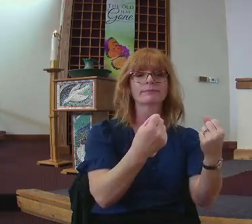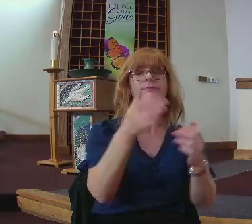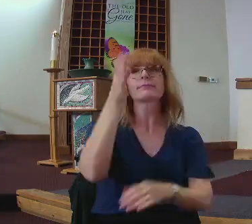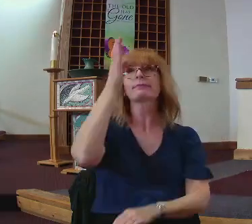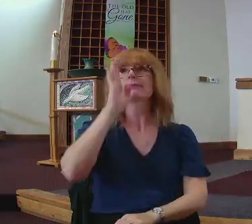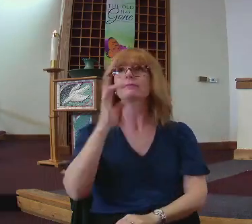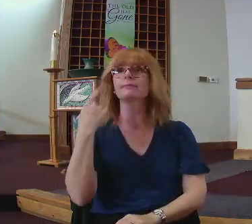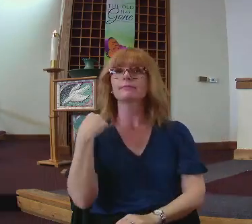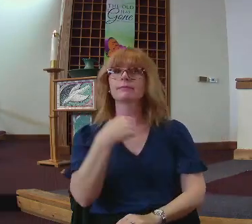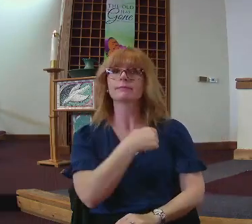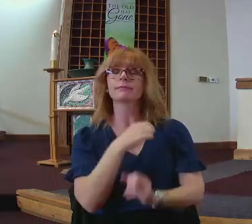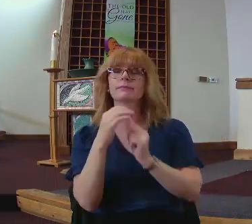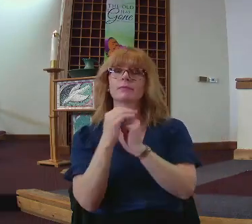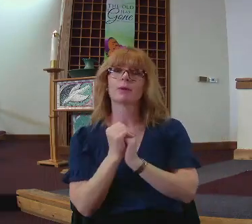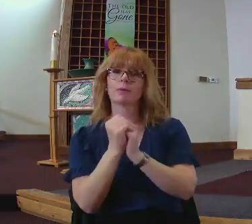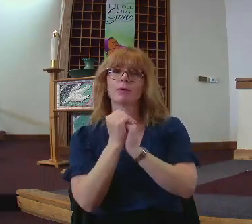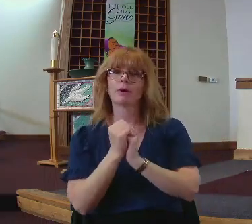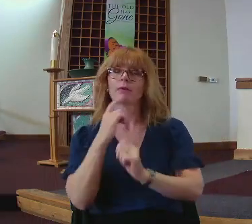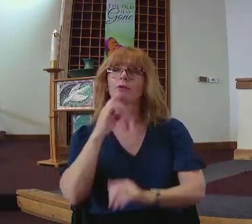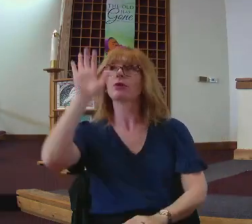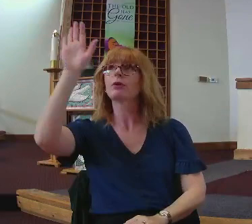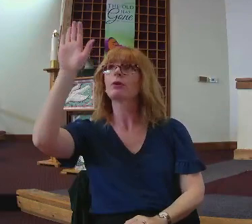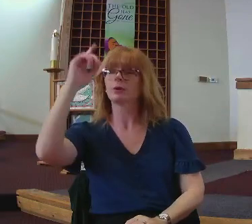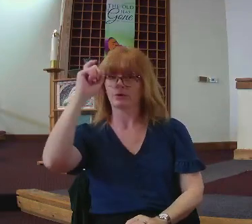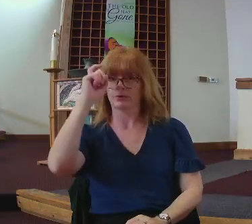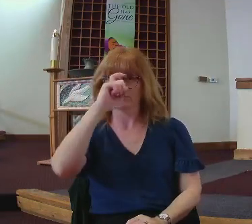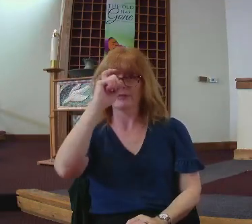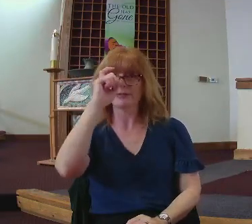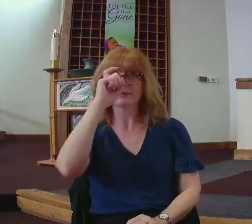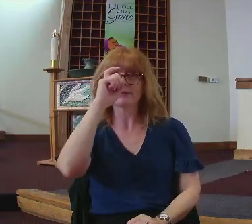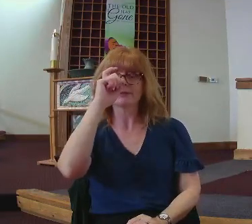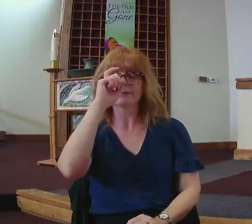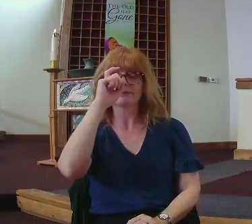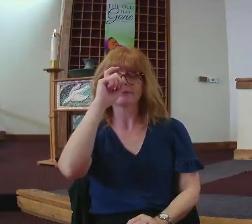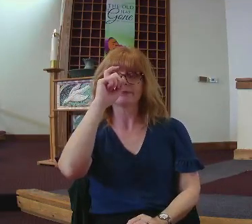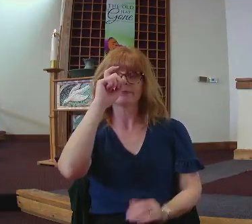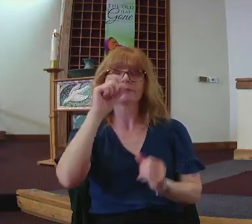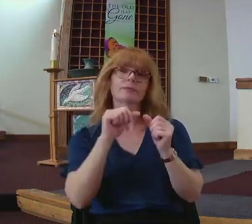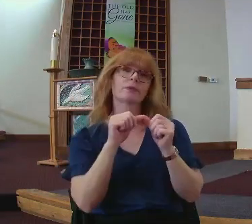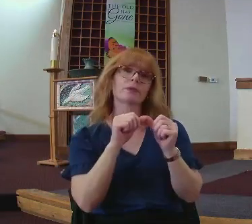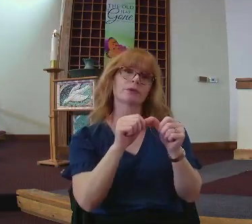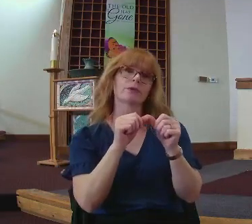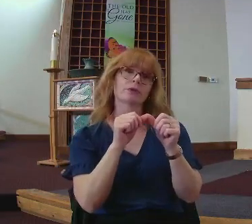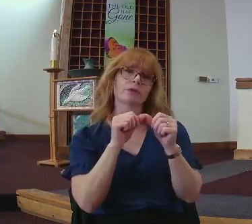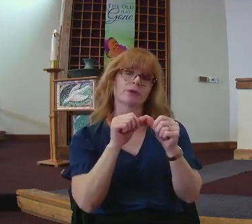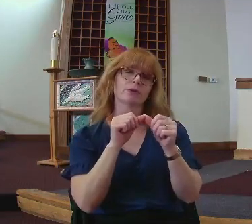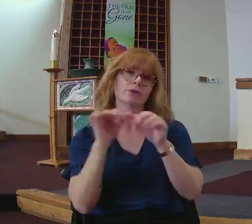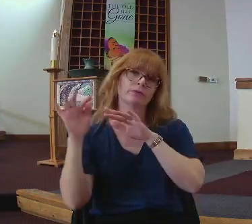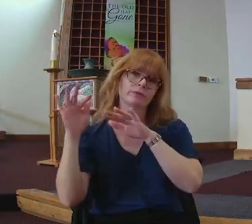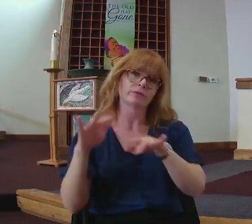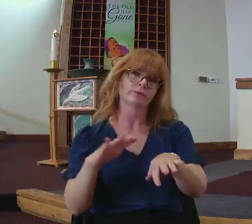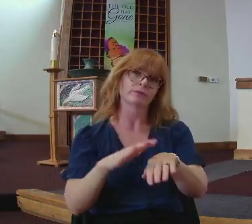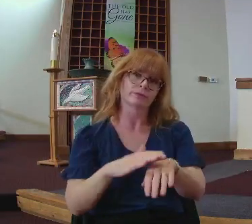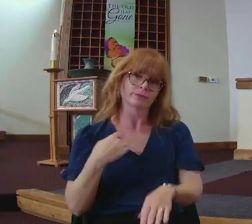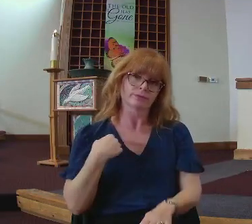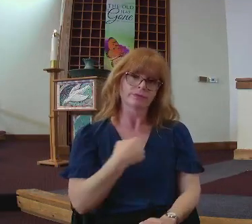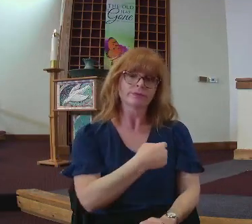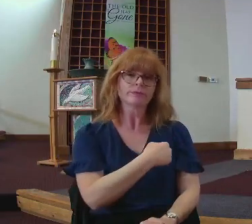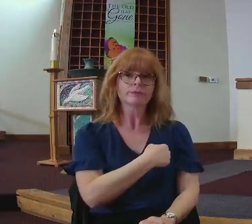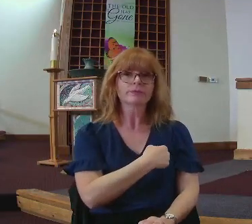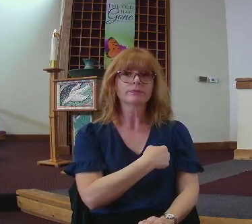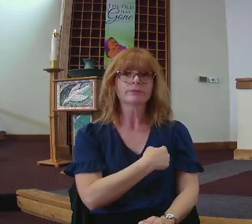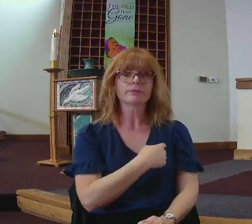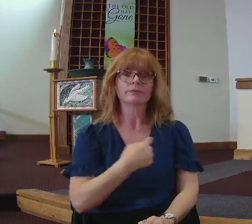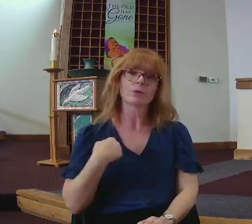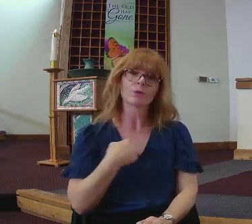Oh God, we pray for your wisdom to continue to fall upon us